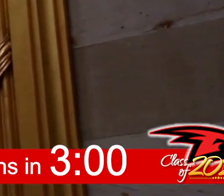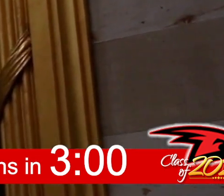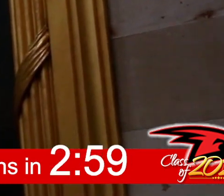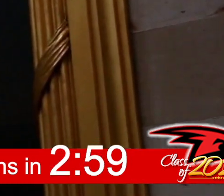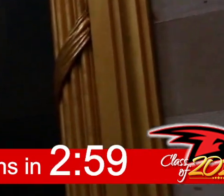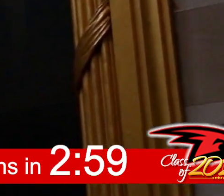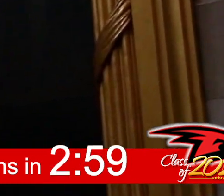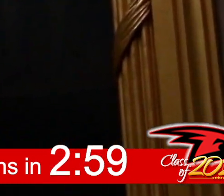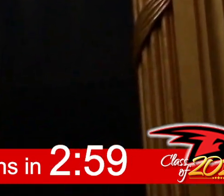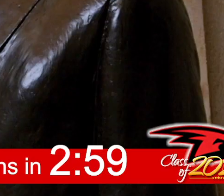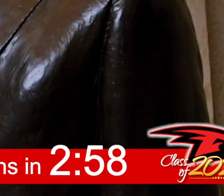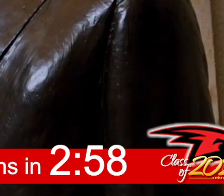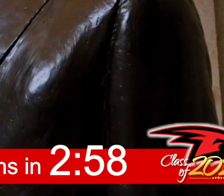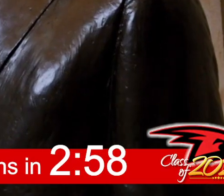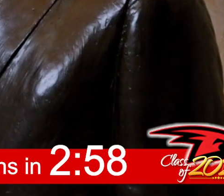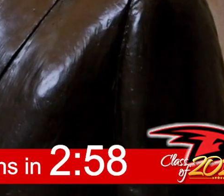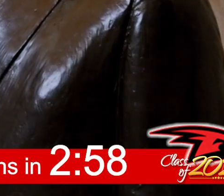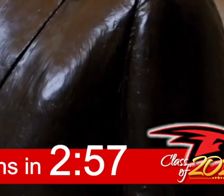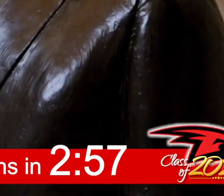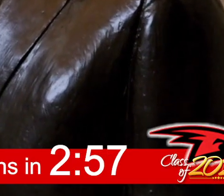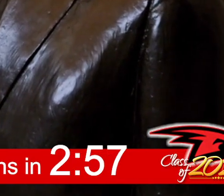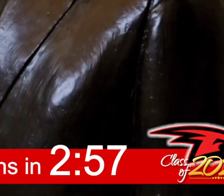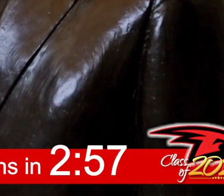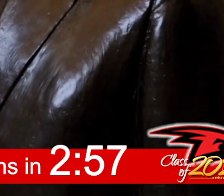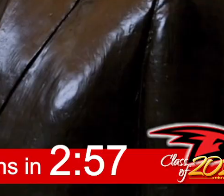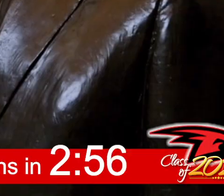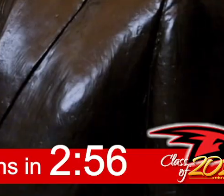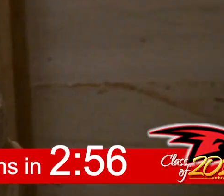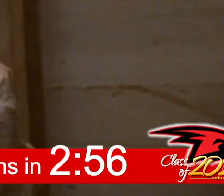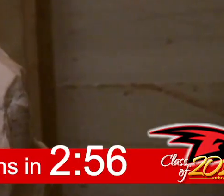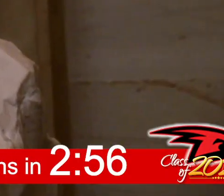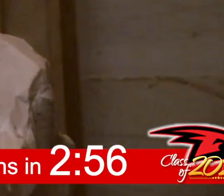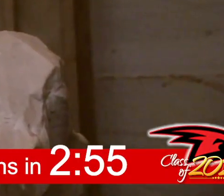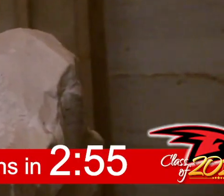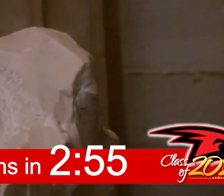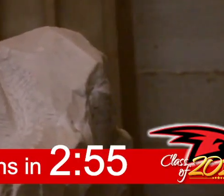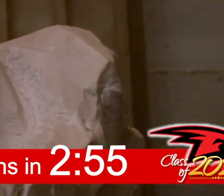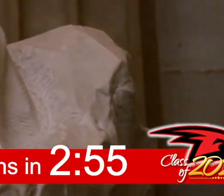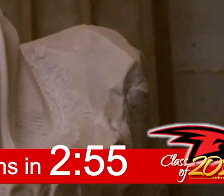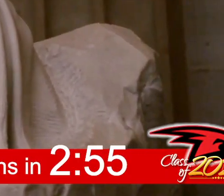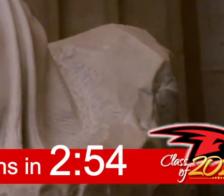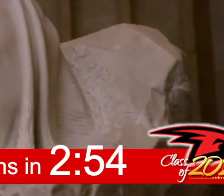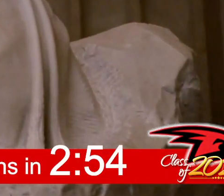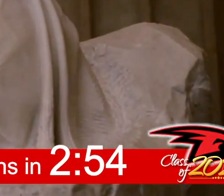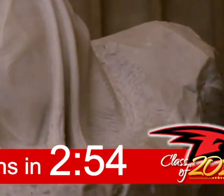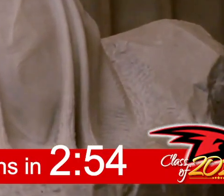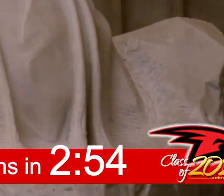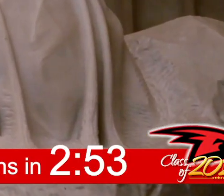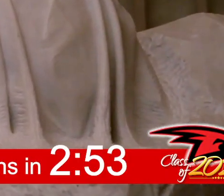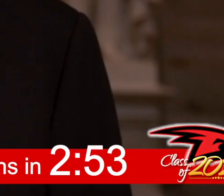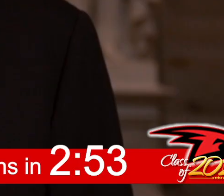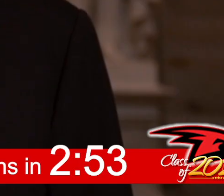do so. But I recognize, we all recognize, it's a tough time to celebrate such a momentous